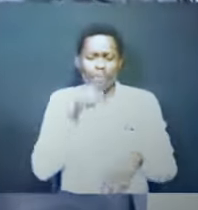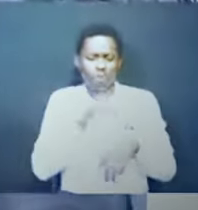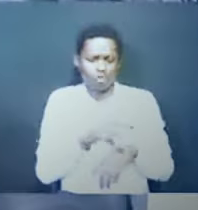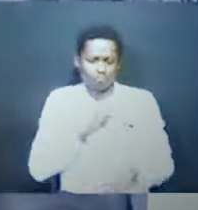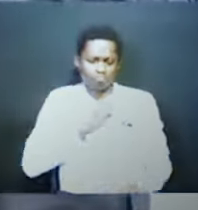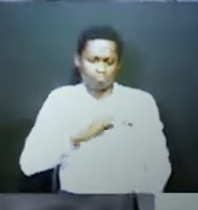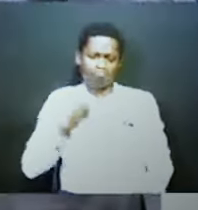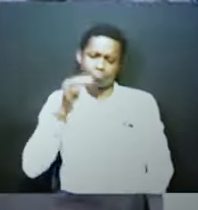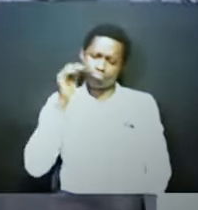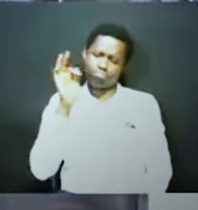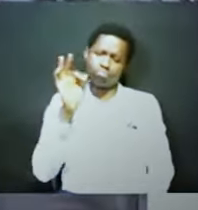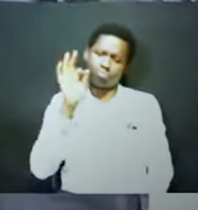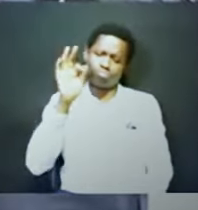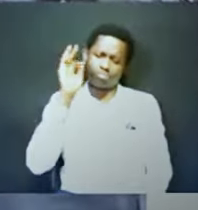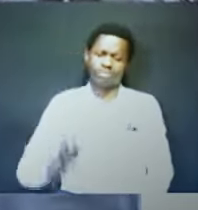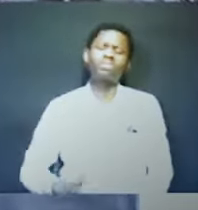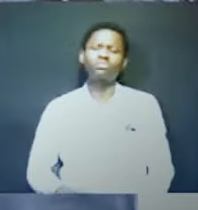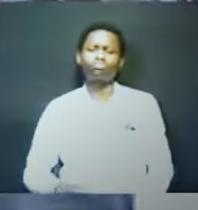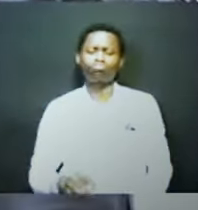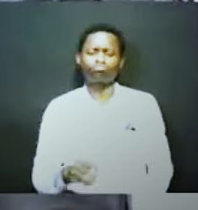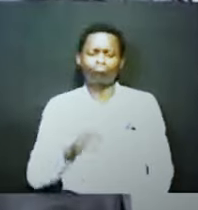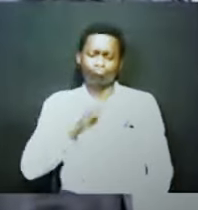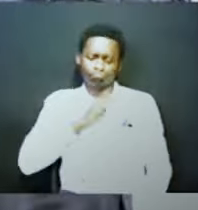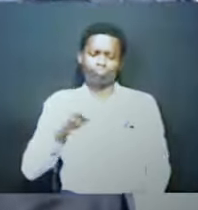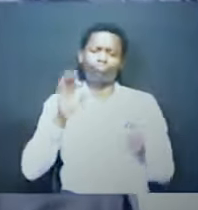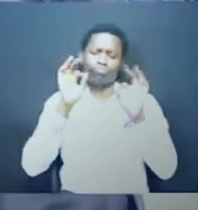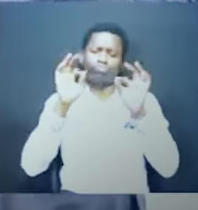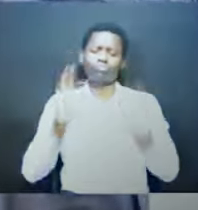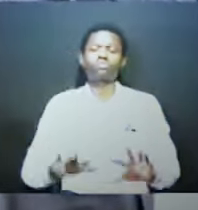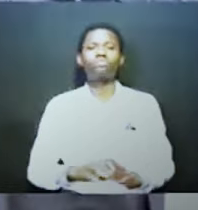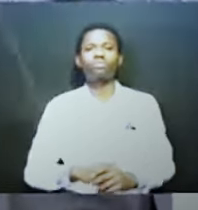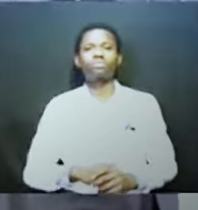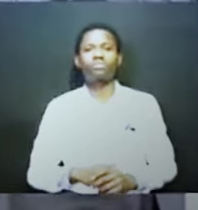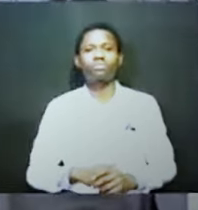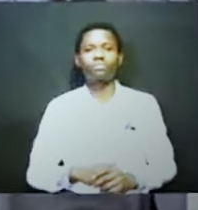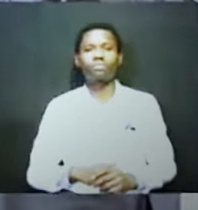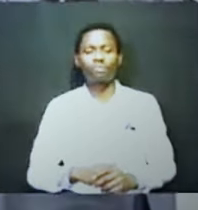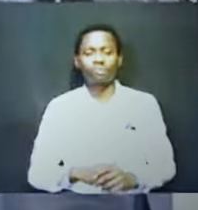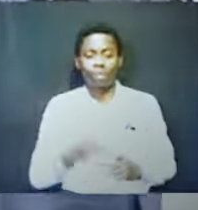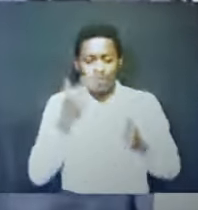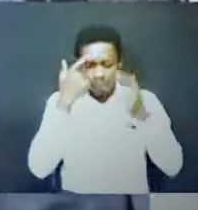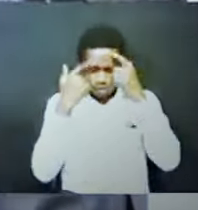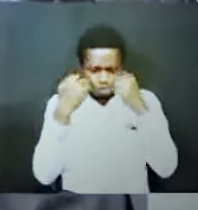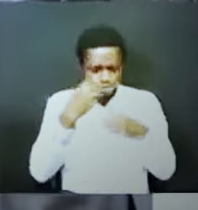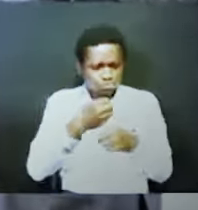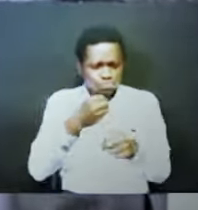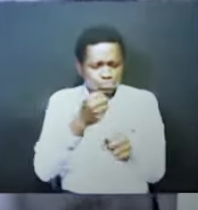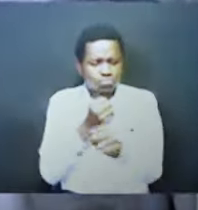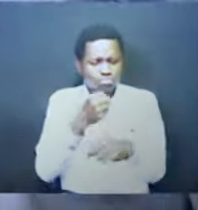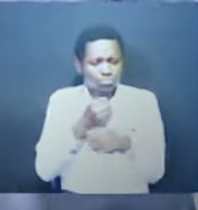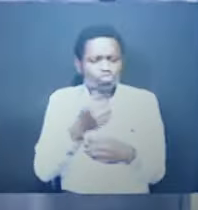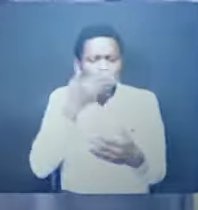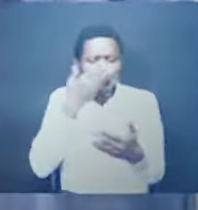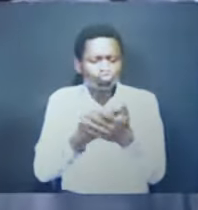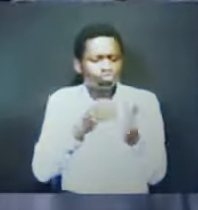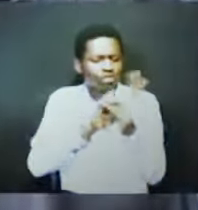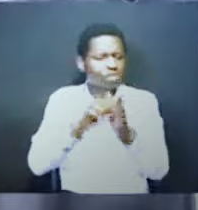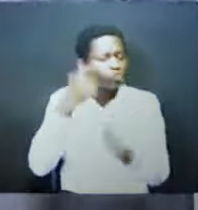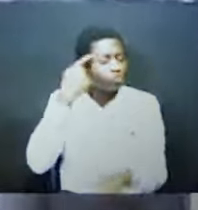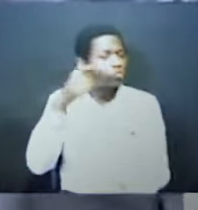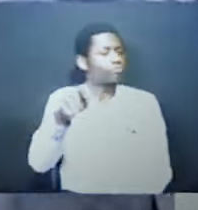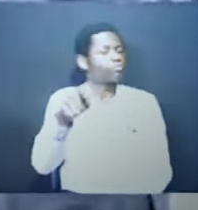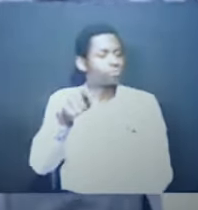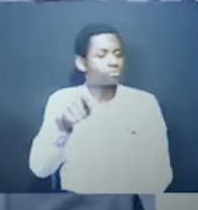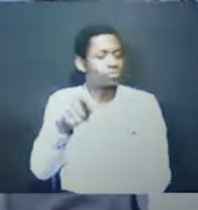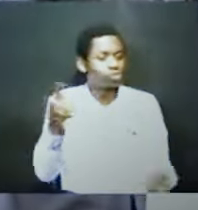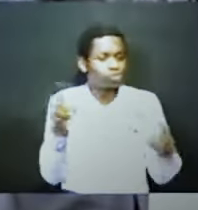we aye osempakani wakuguduro yie pa. Yeah, because we have set you a model. It san se o de sheebi agu akwan mu.